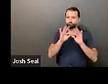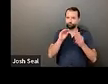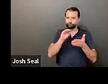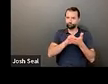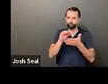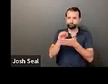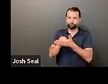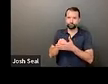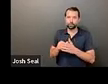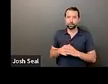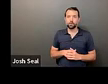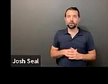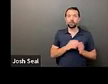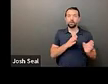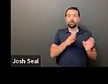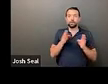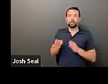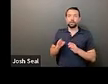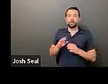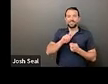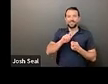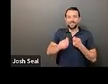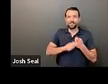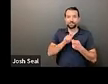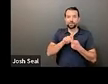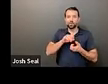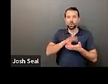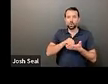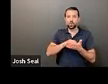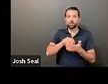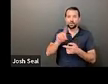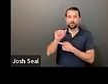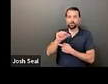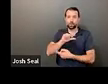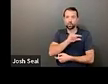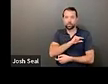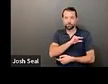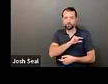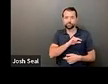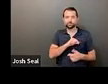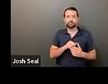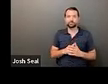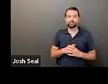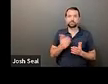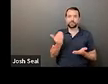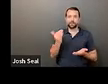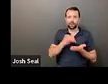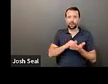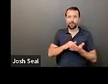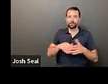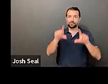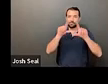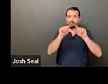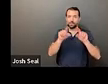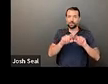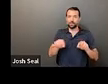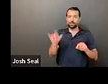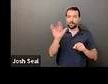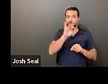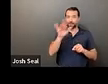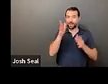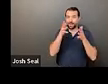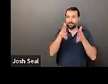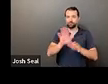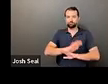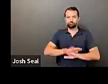filling out a specific learning disability eligibility form, no blank boxes. Make sure that your verifications